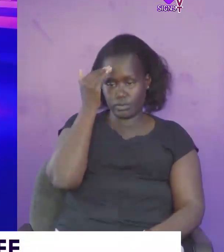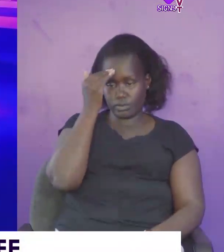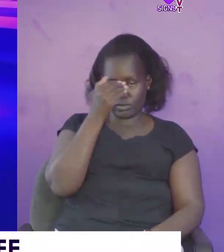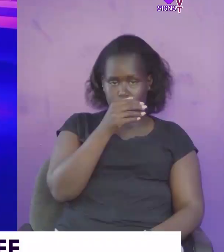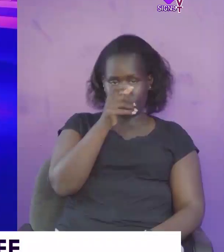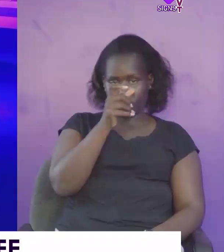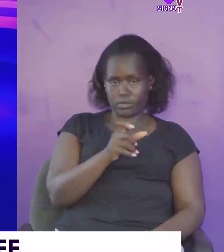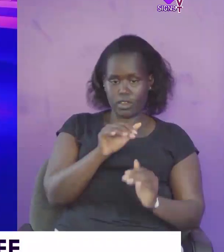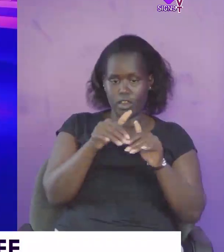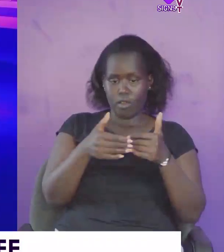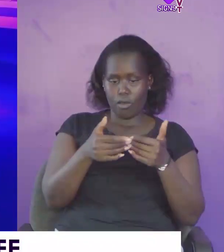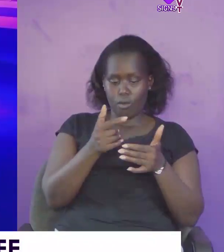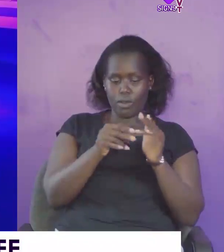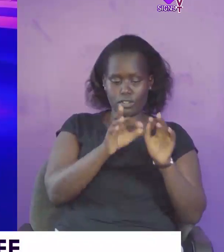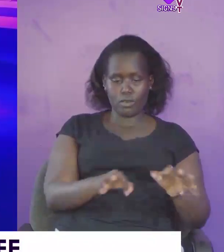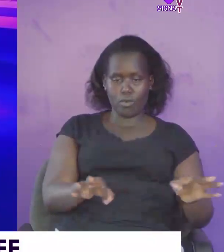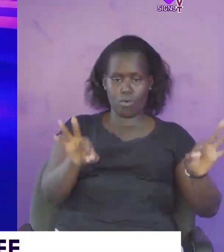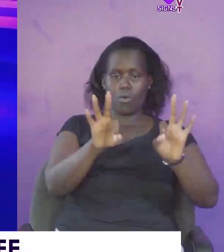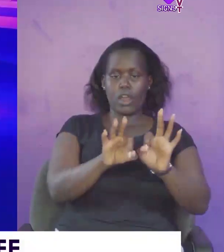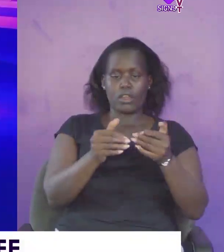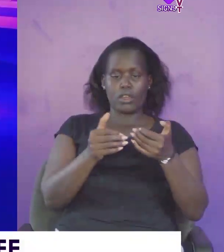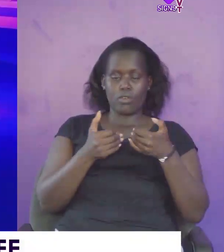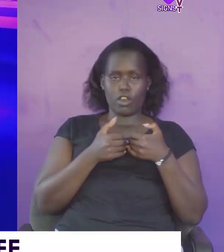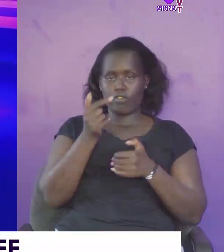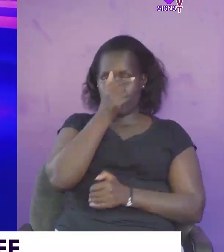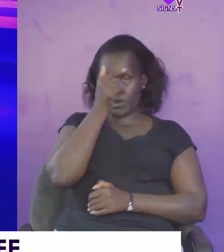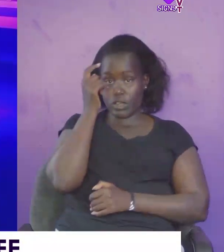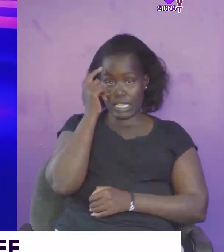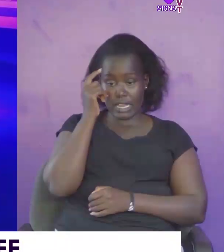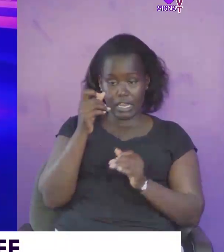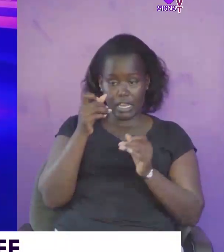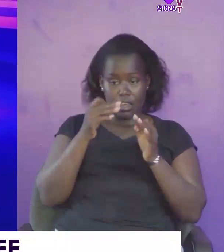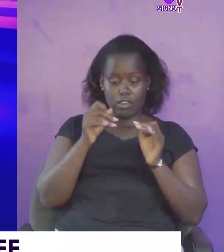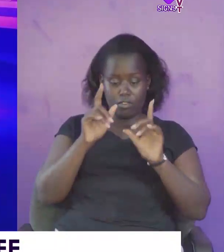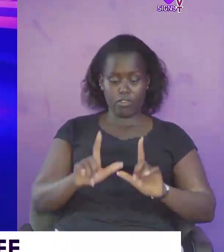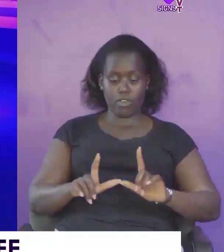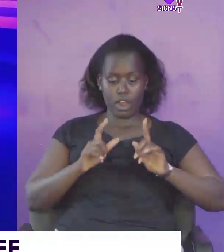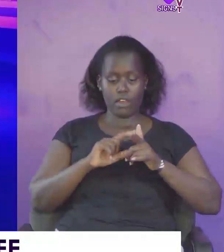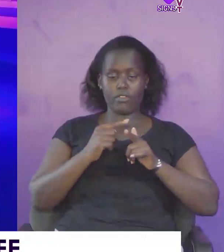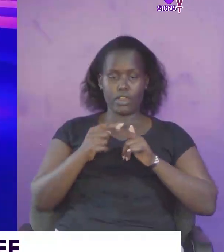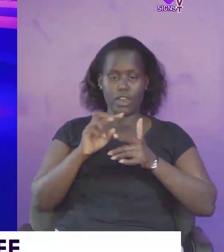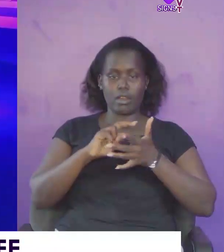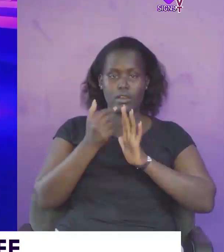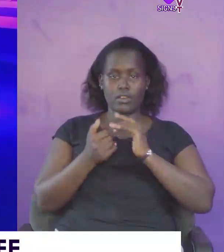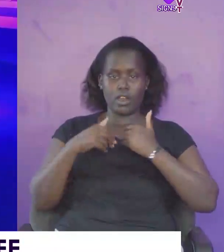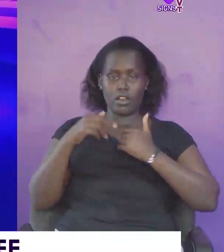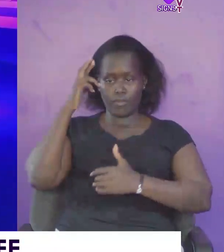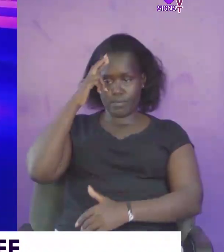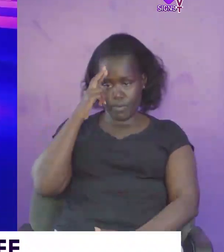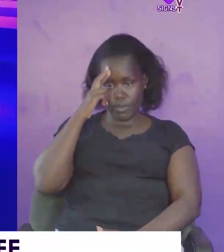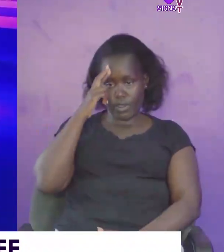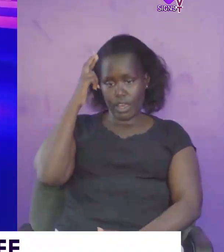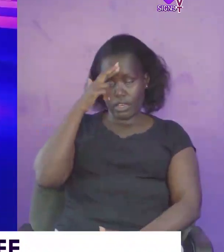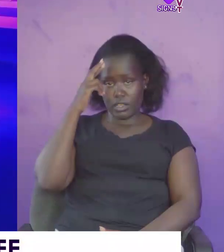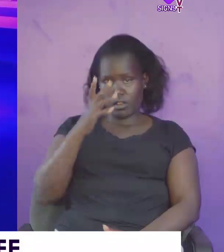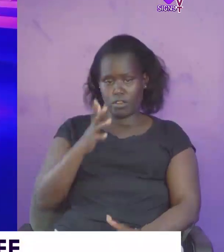person or what worth you are, because I think if you are alive, then it means you have a purpose, and that purpose should be a